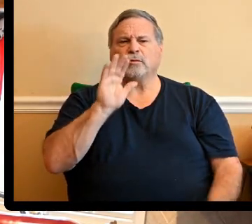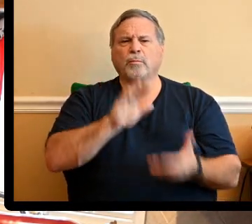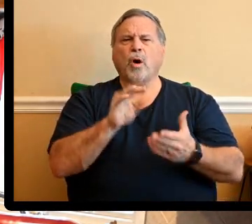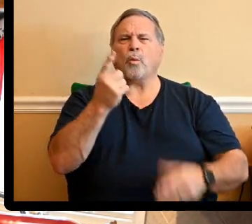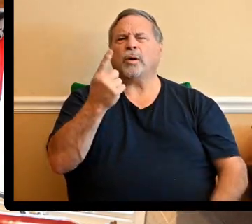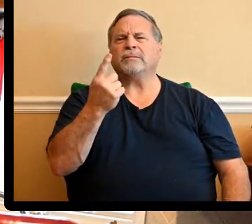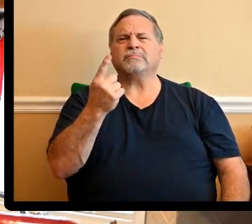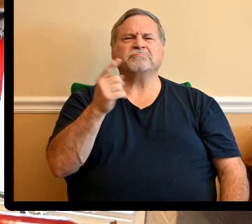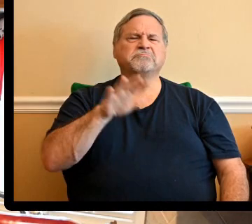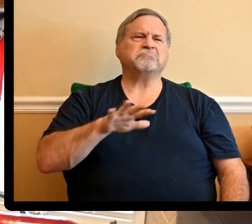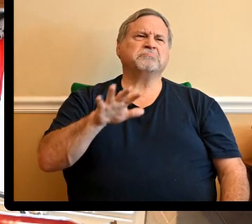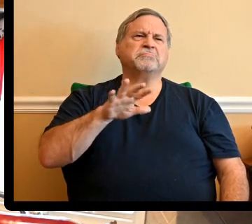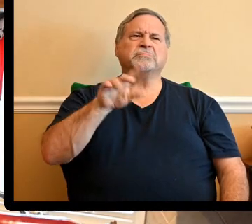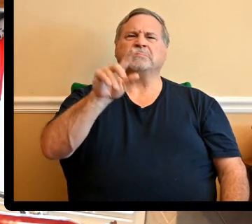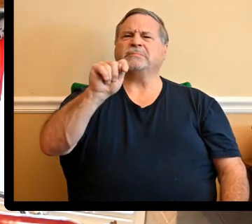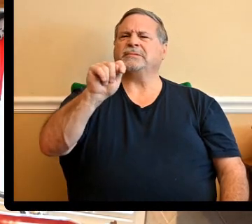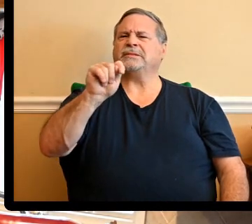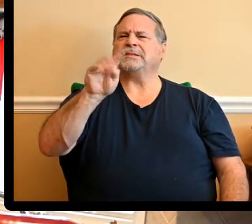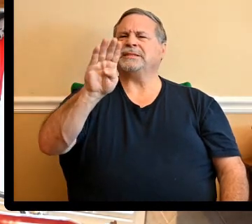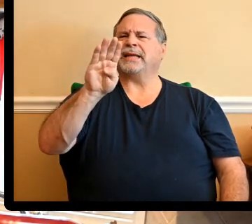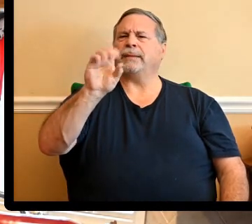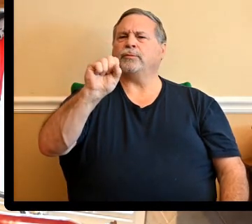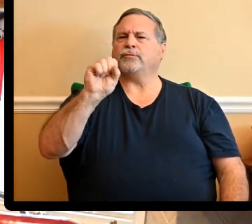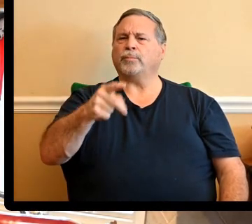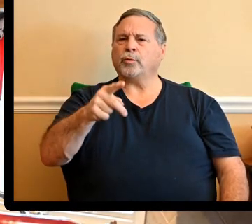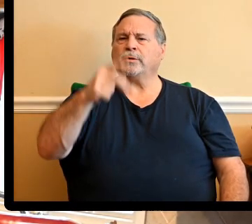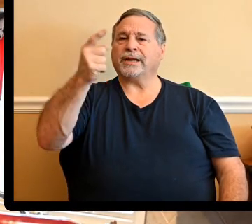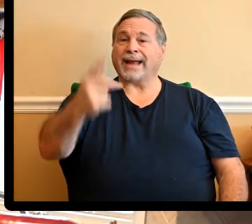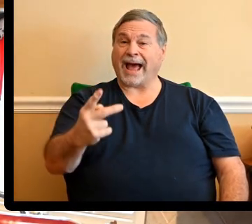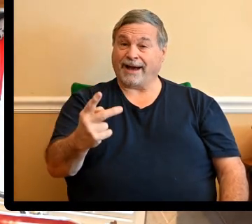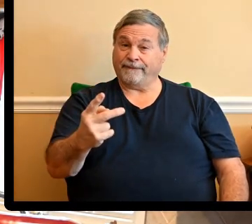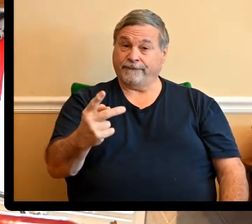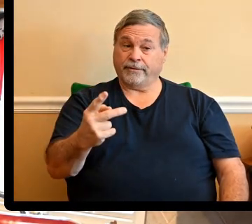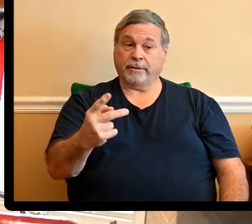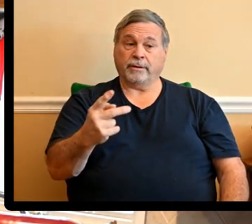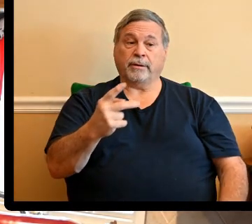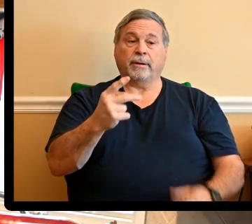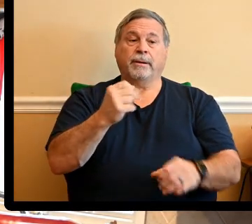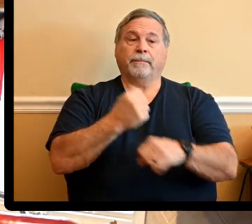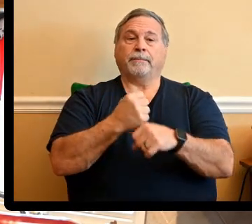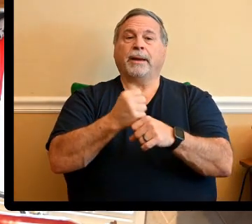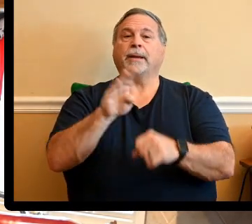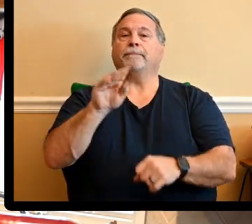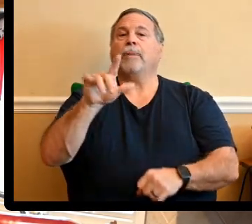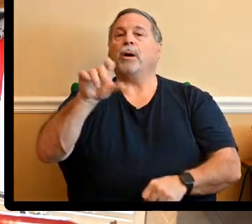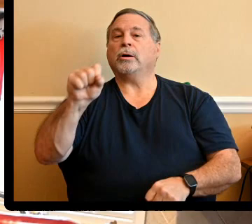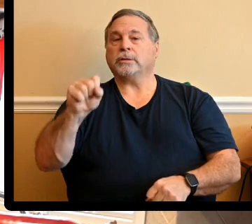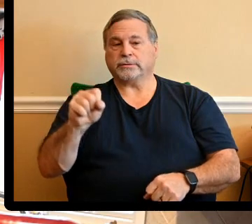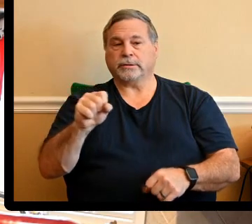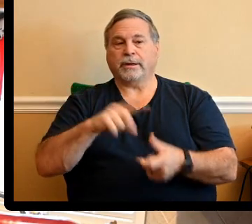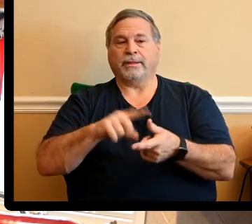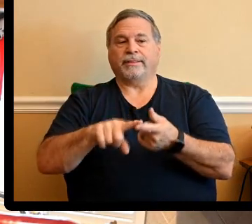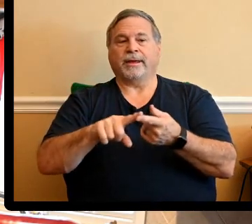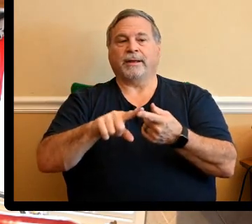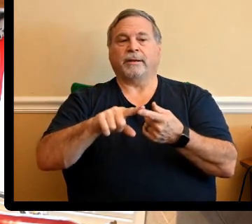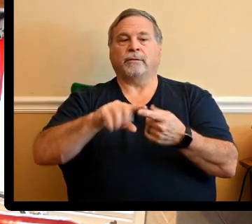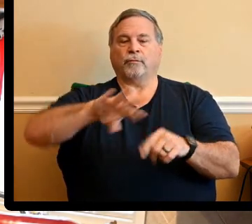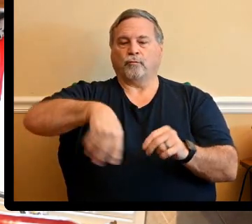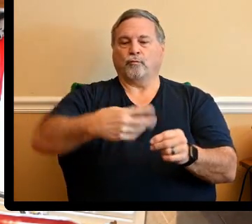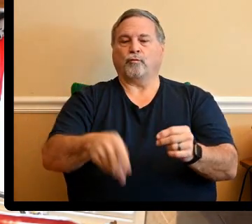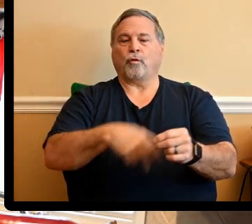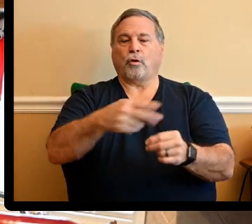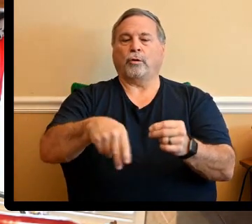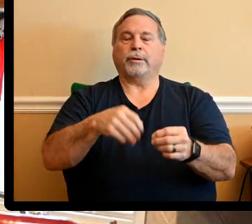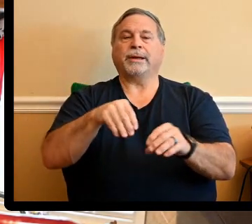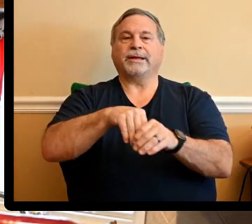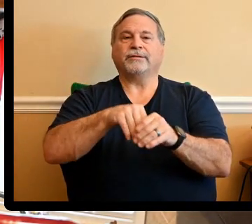It's a small one, about a tablespoon and a half, I guess. You can roll them into little balls. Now what you're going to do